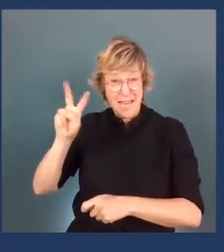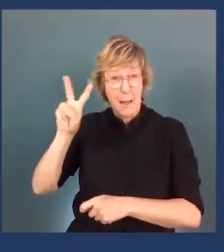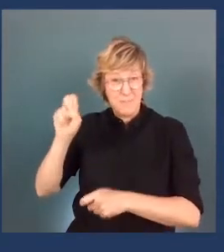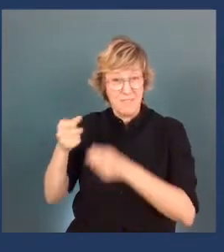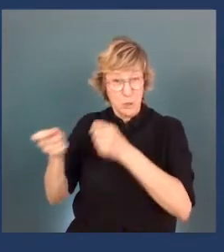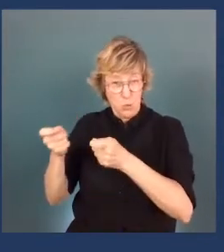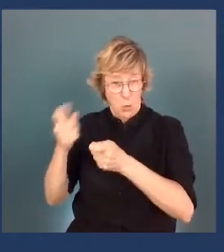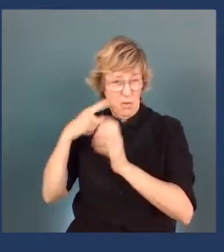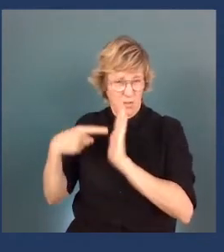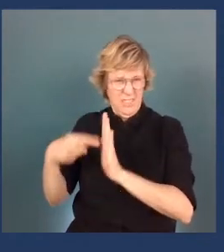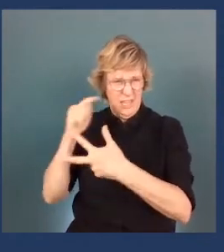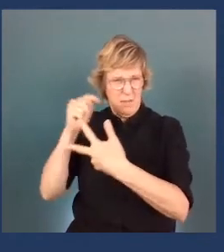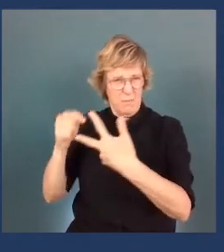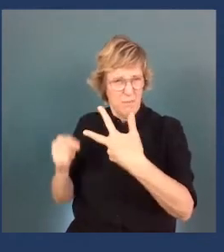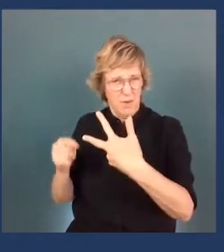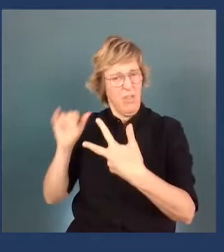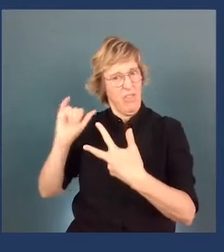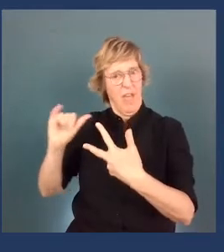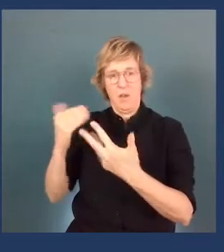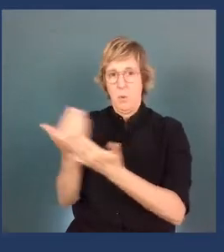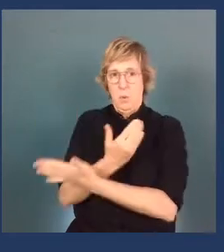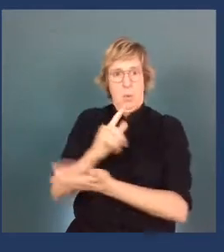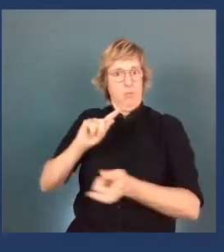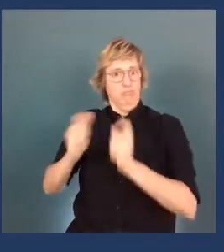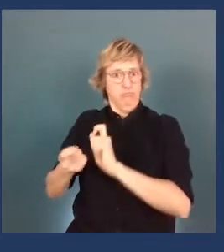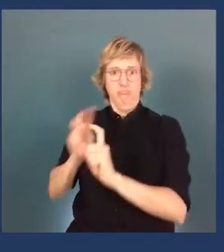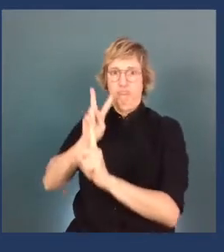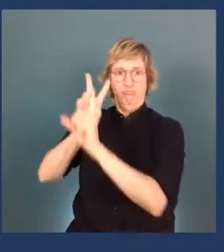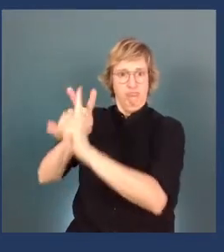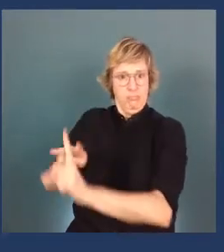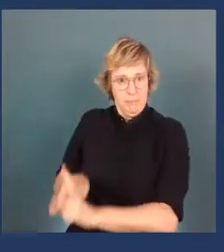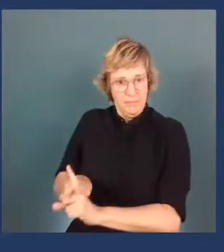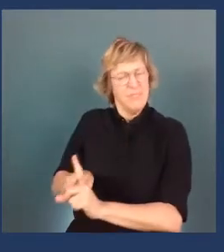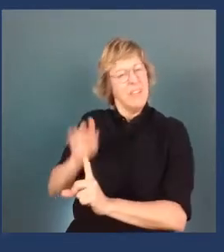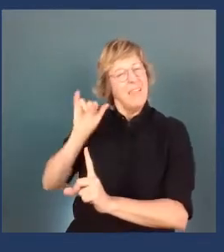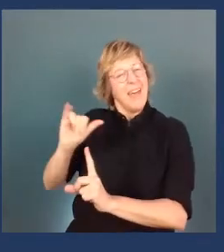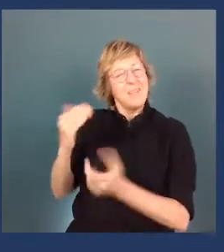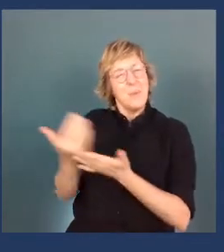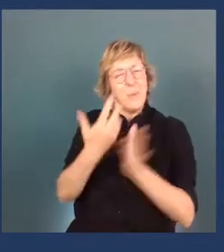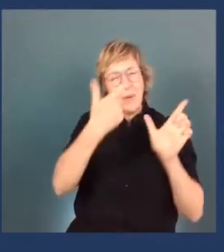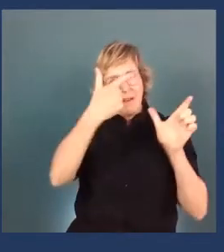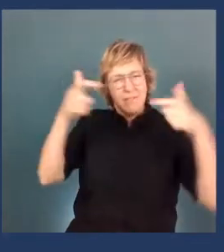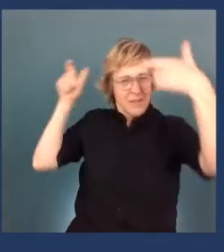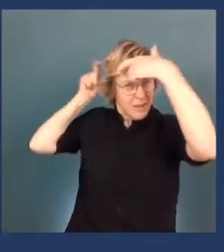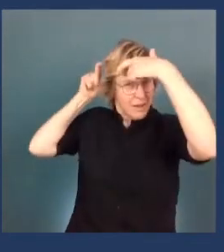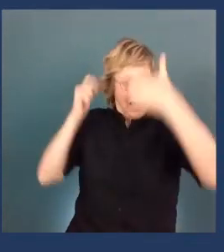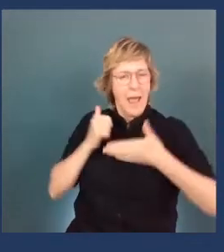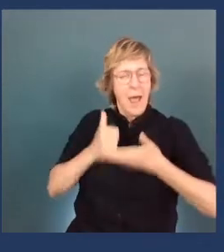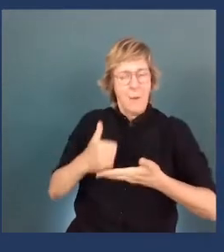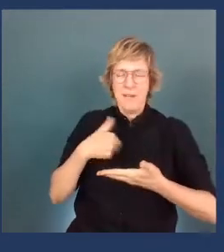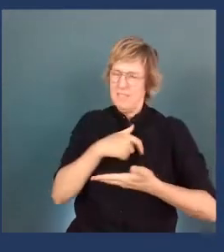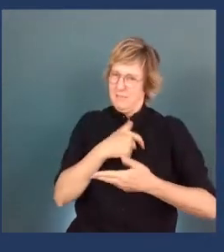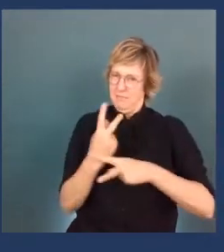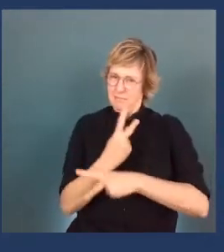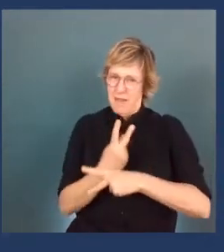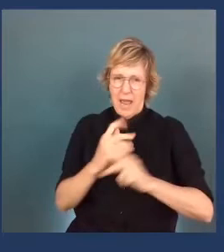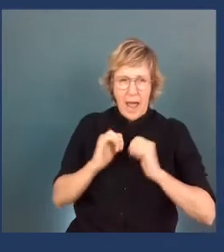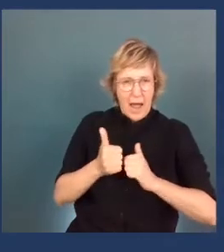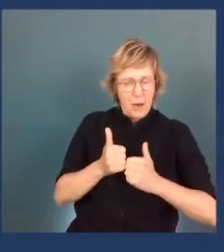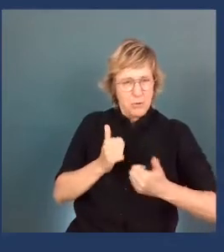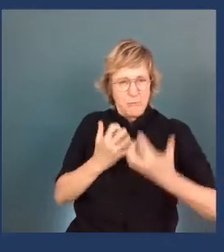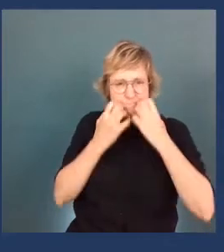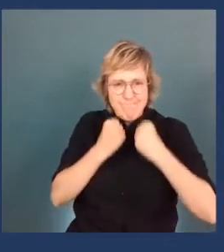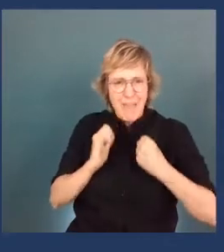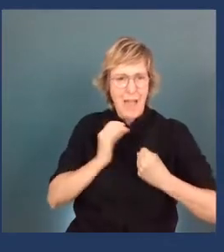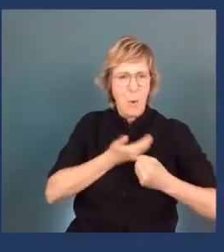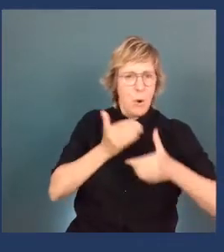But this fresh focus has kind of inspired us to think about how we help our customers and partners embrace accessibility